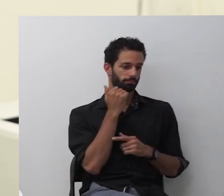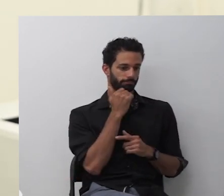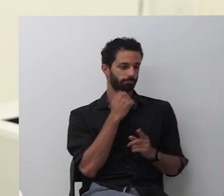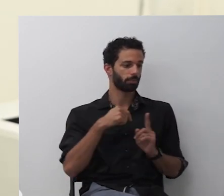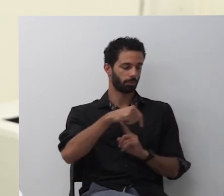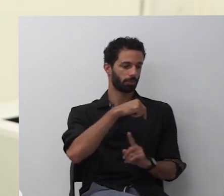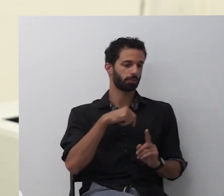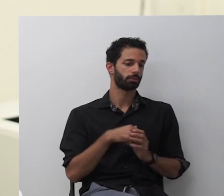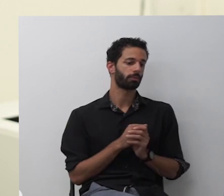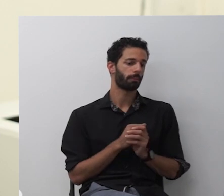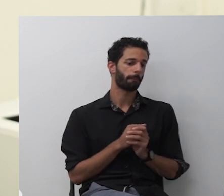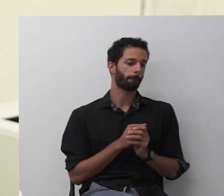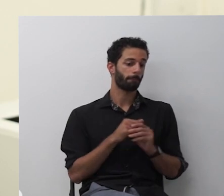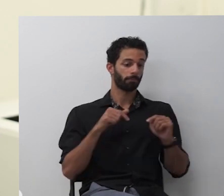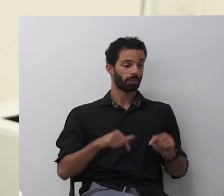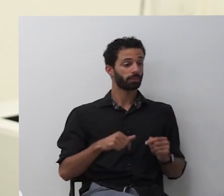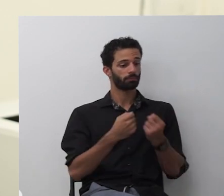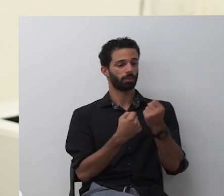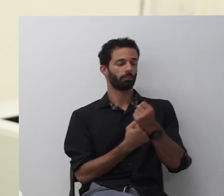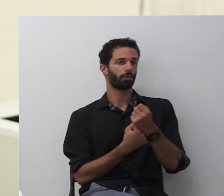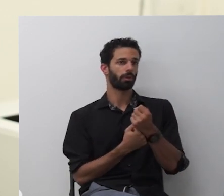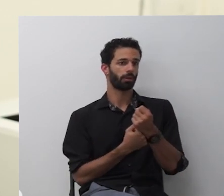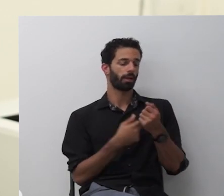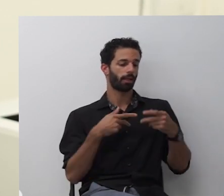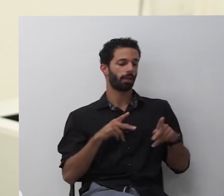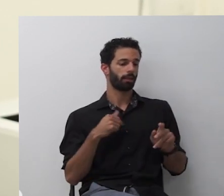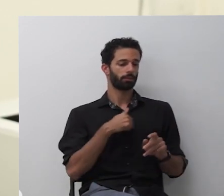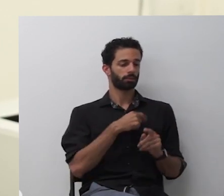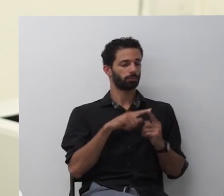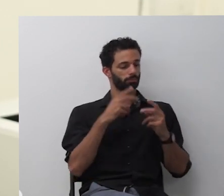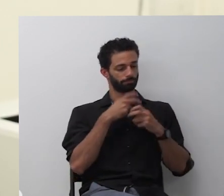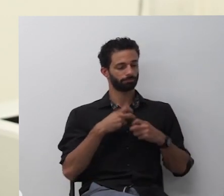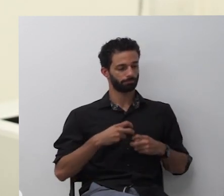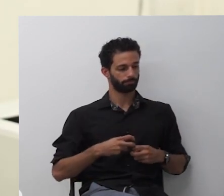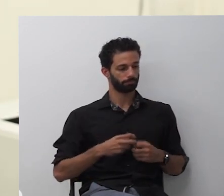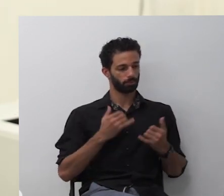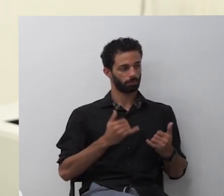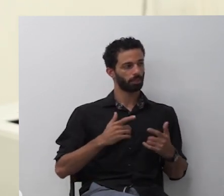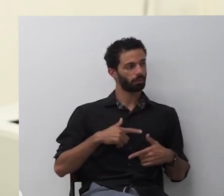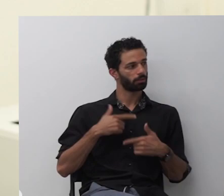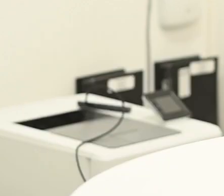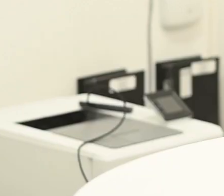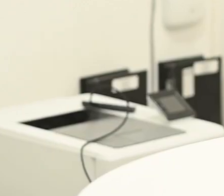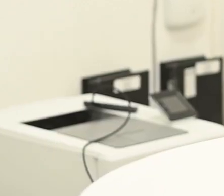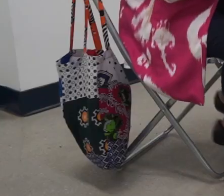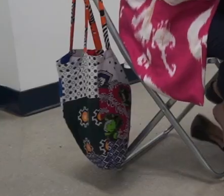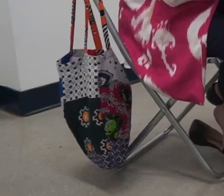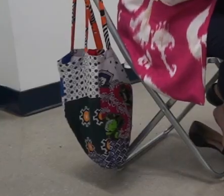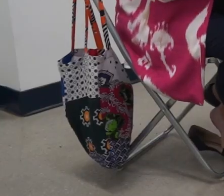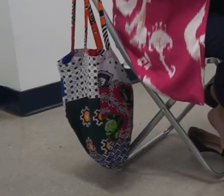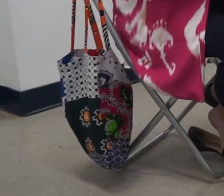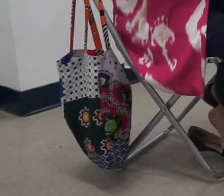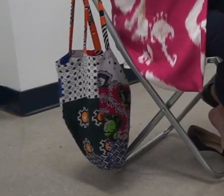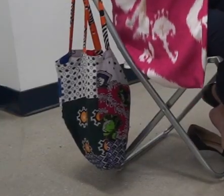around us. And so this framework gives us a way to kind of think through those. So I will turn it back over to Alex to get us started. Thanks